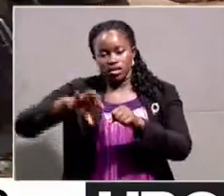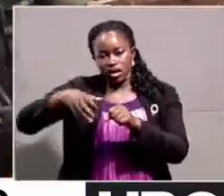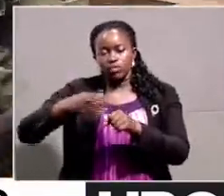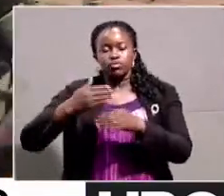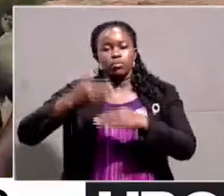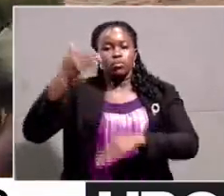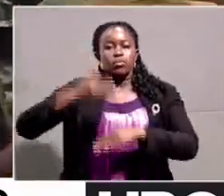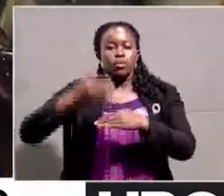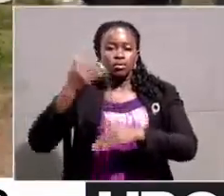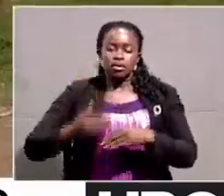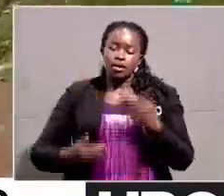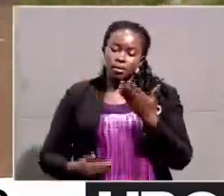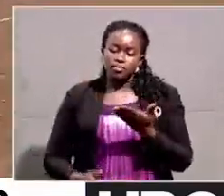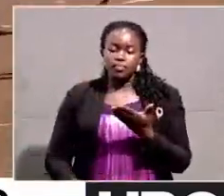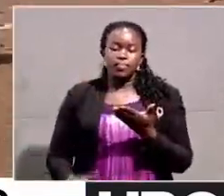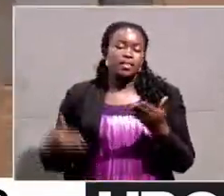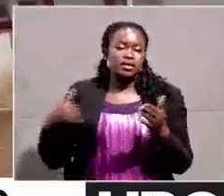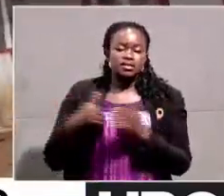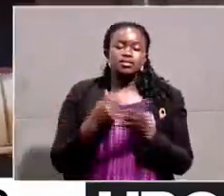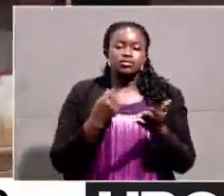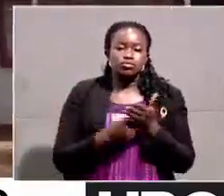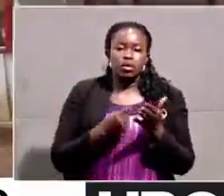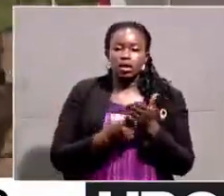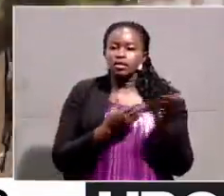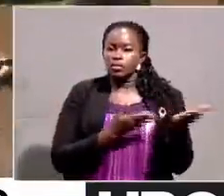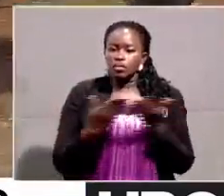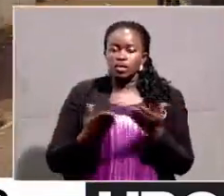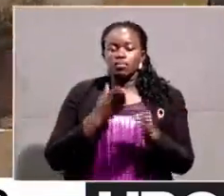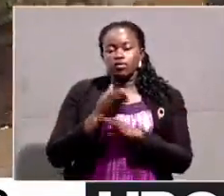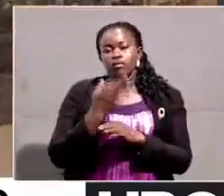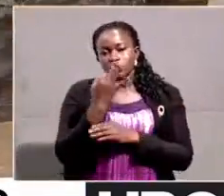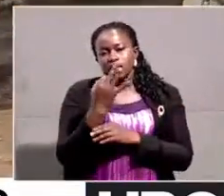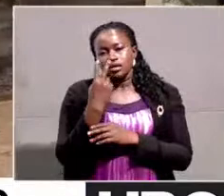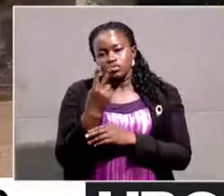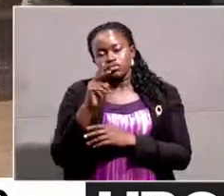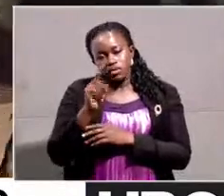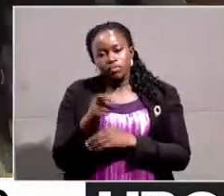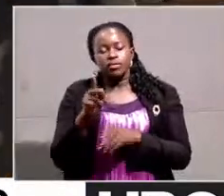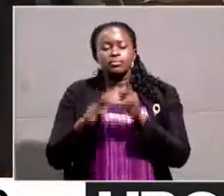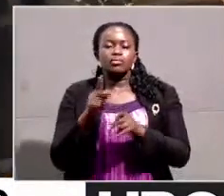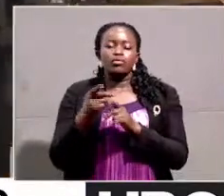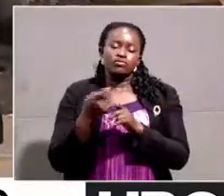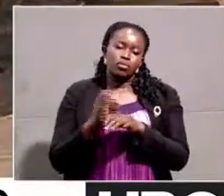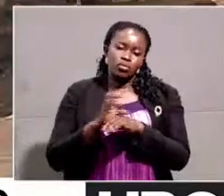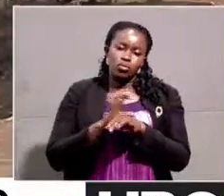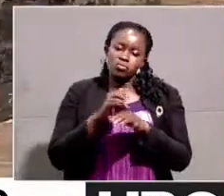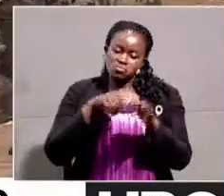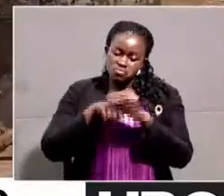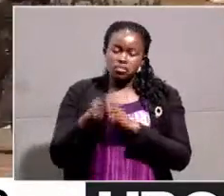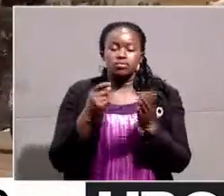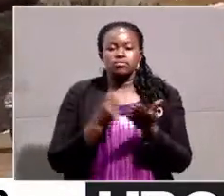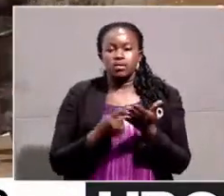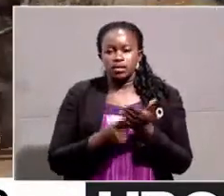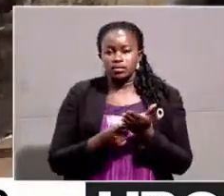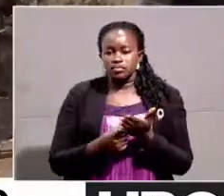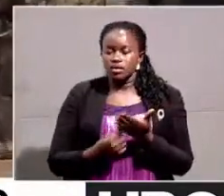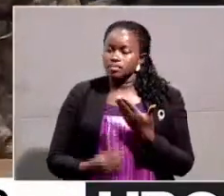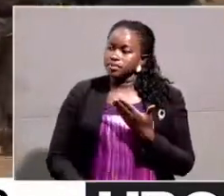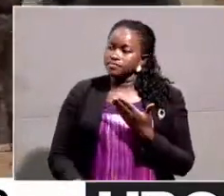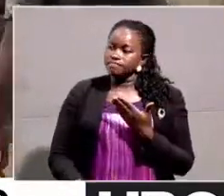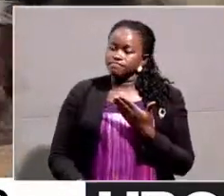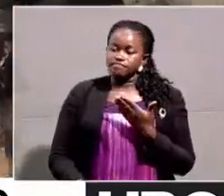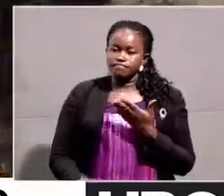and since then Uganda has received over 32,000 refugees. Philip Aguta for UBC News in